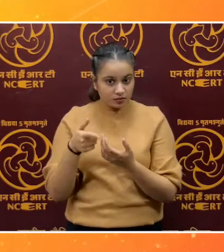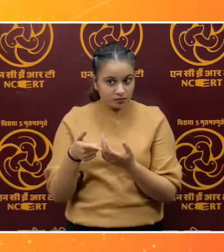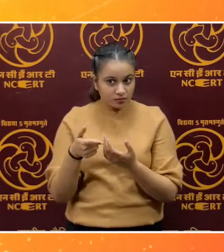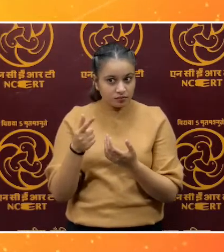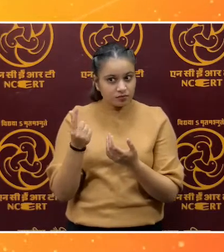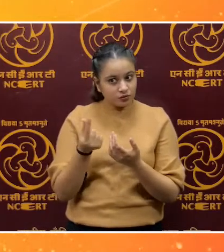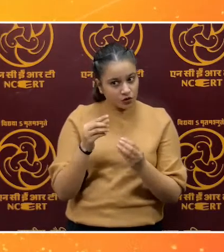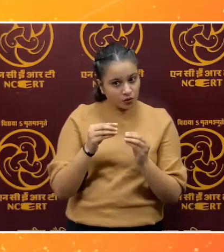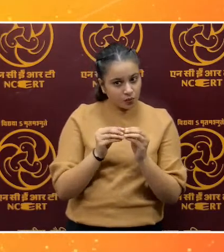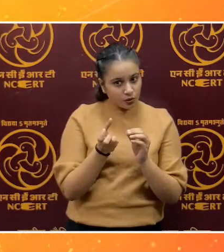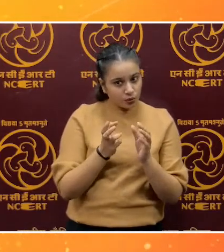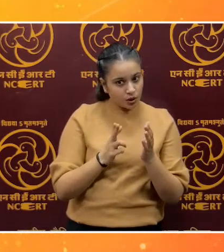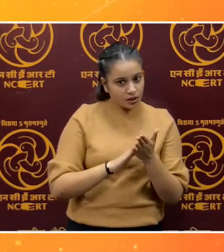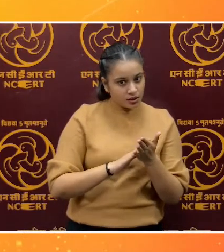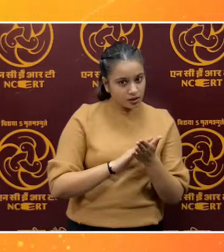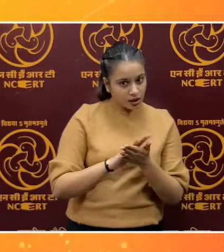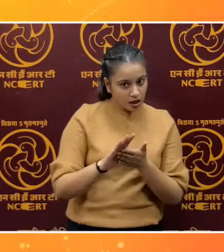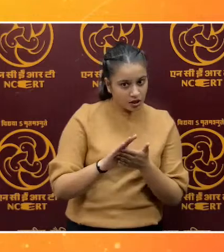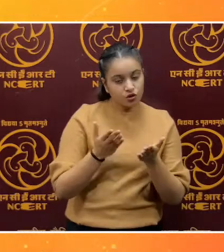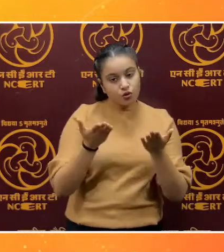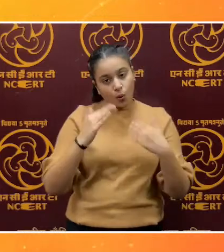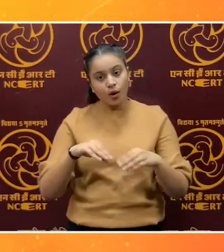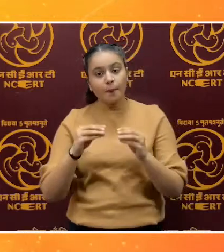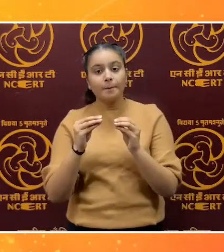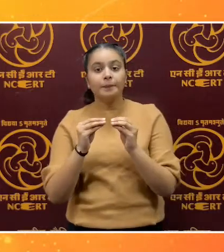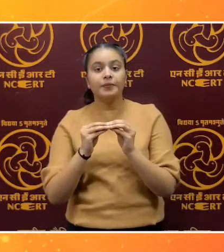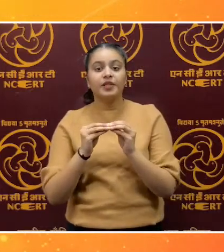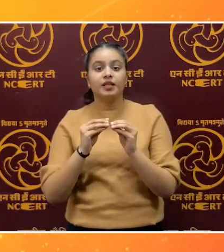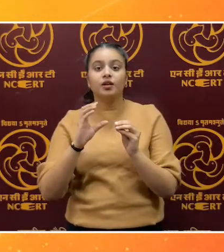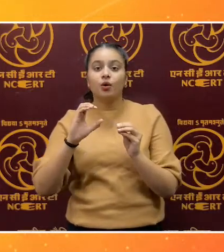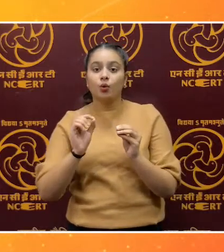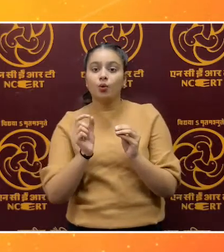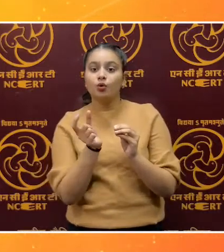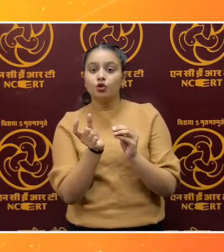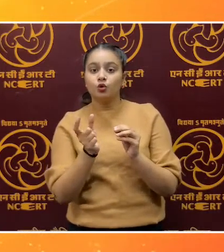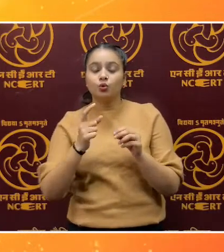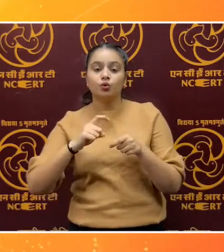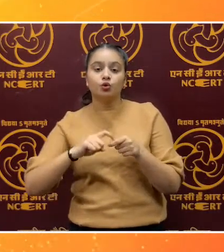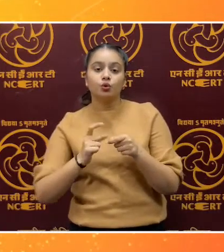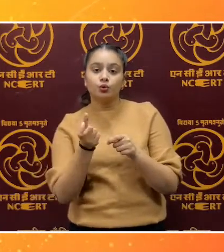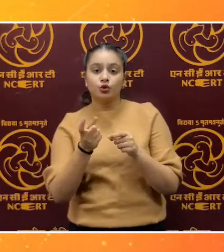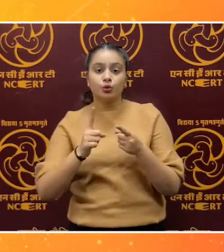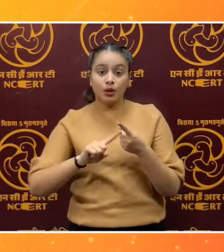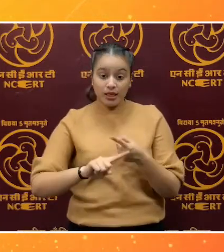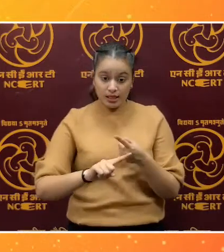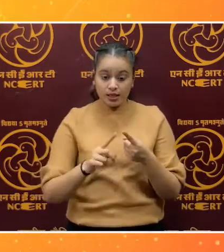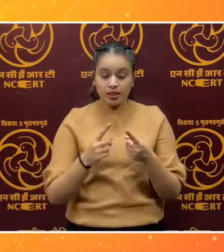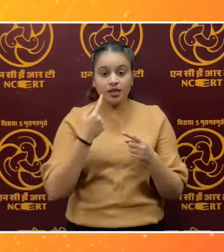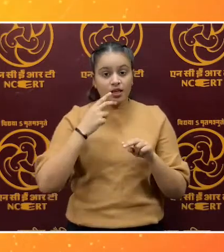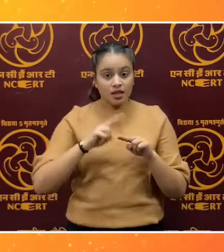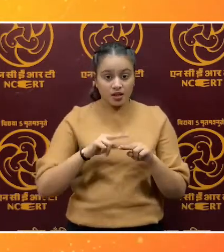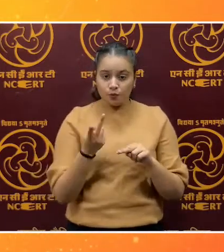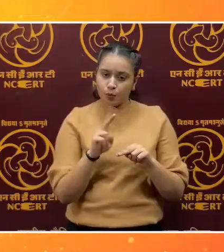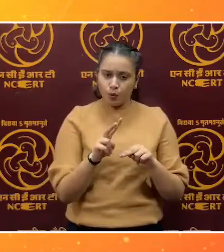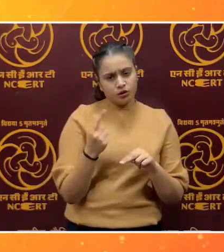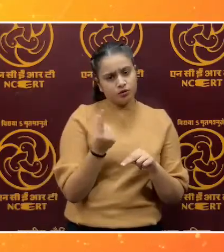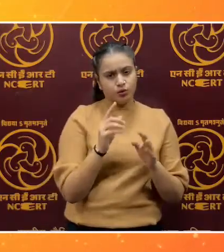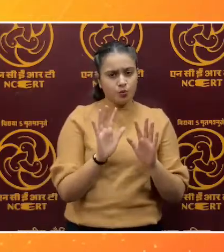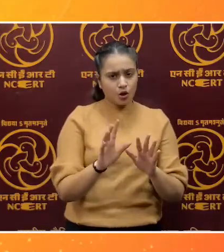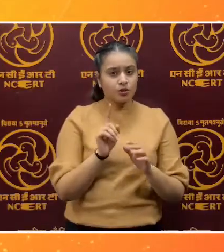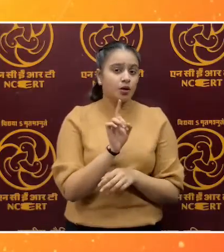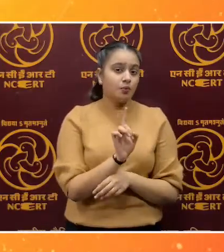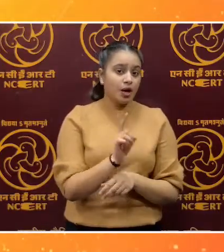also use bunch of flowers or bouquet of flowers. Yes, bouquet is a little, though the same, both can be used, but you know